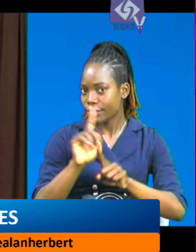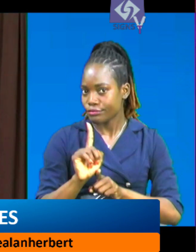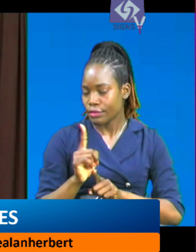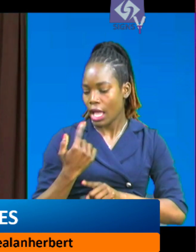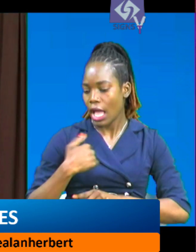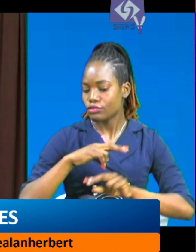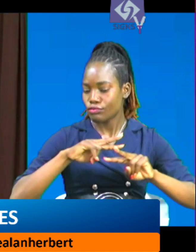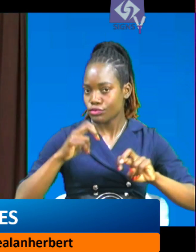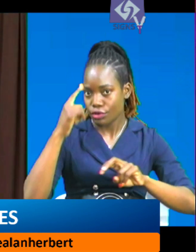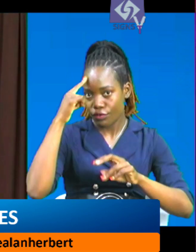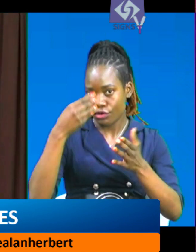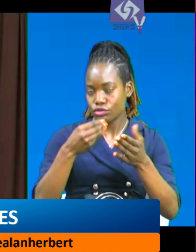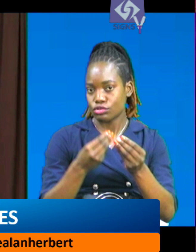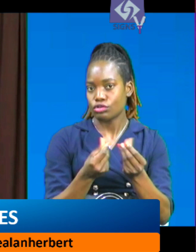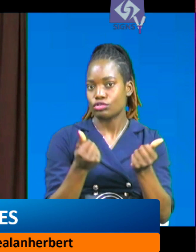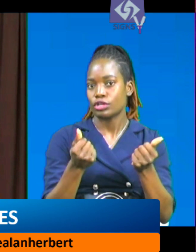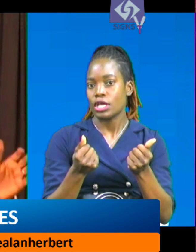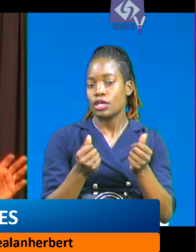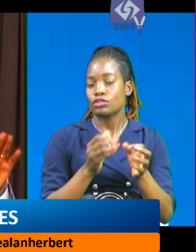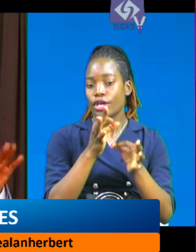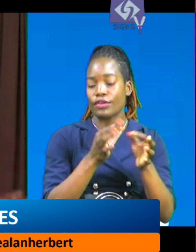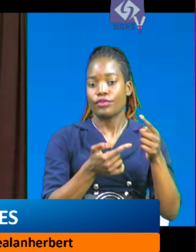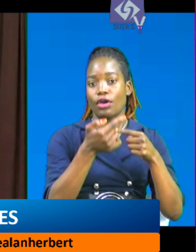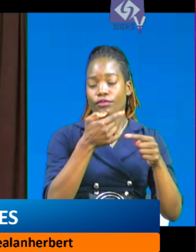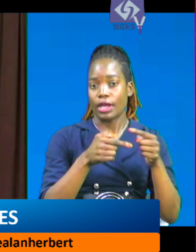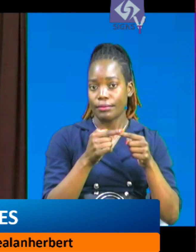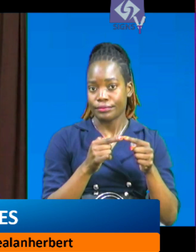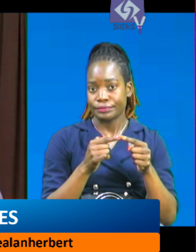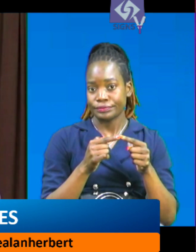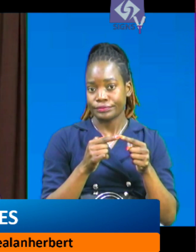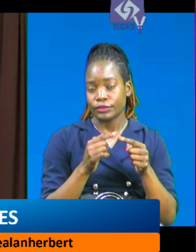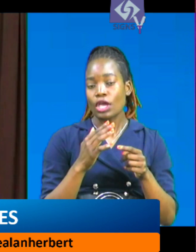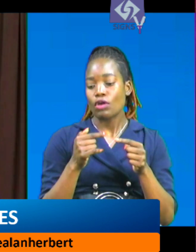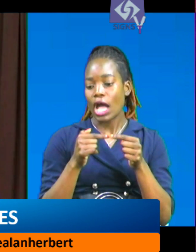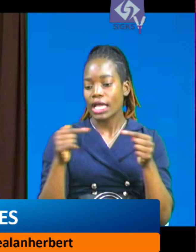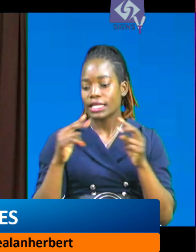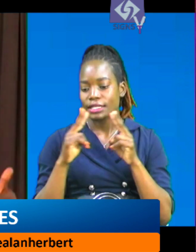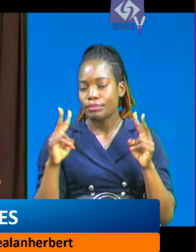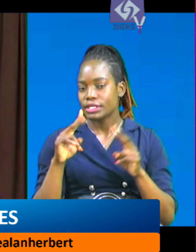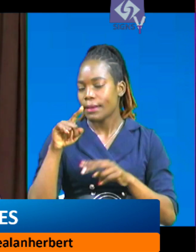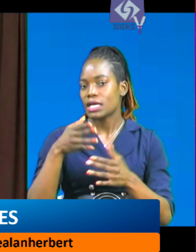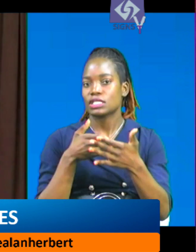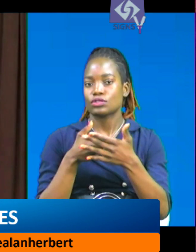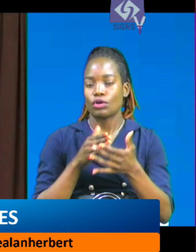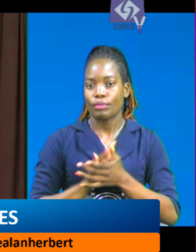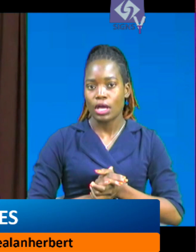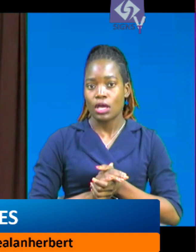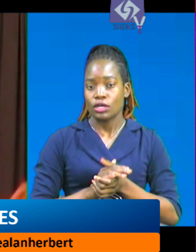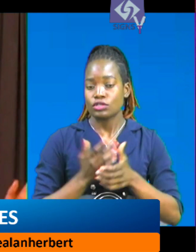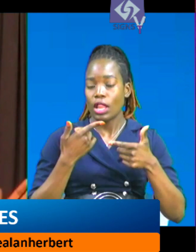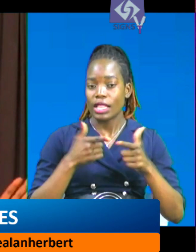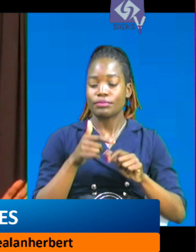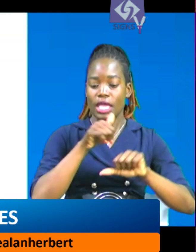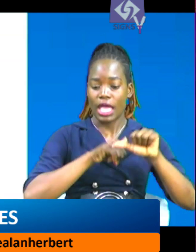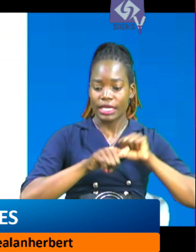solution. So if you came, you are this camp or that, please stop that one. It's unnecessary. Let's be proactive